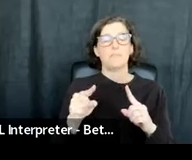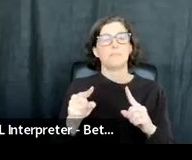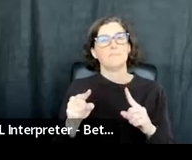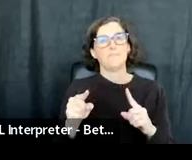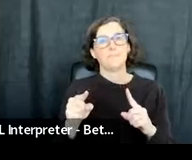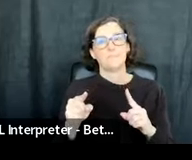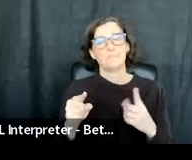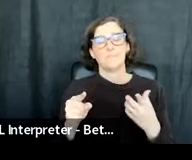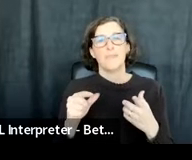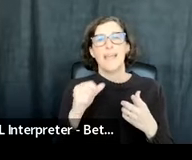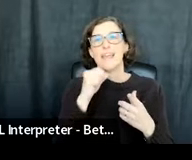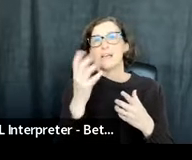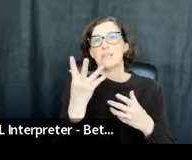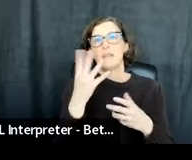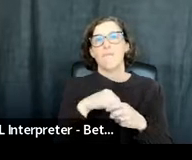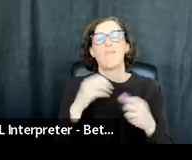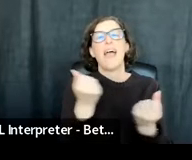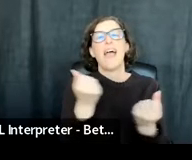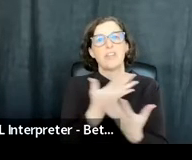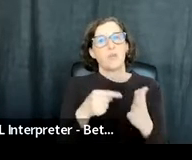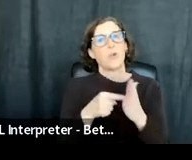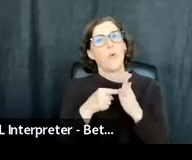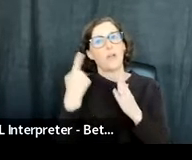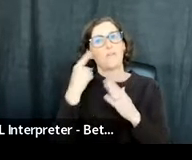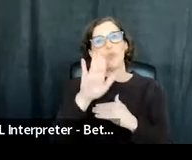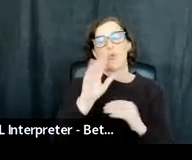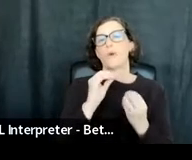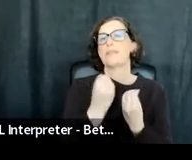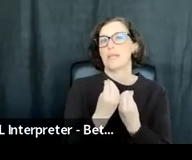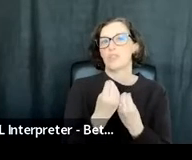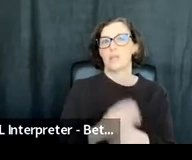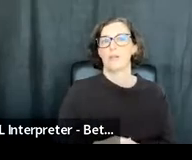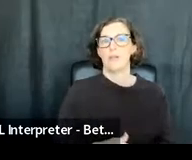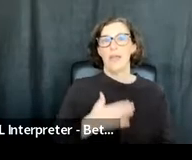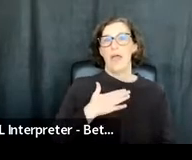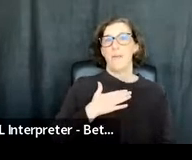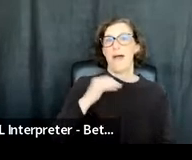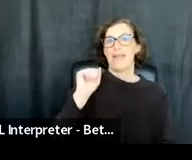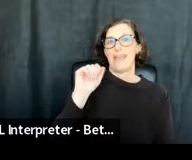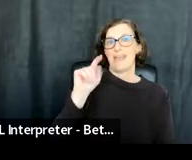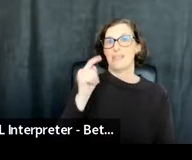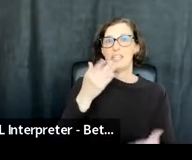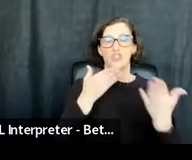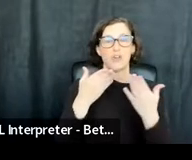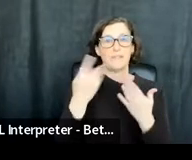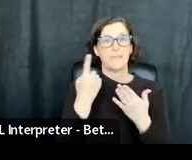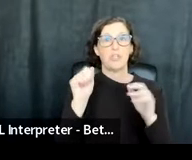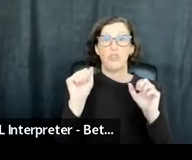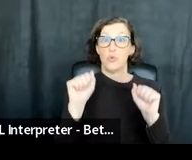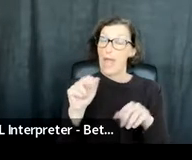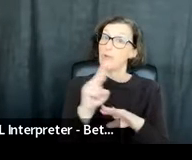a lot of what you need to have within your organization. And our MyAT service is just something that you can take advantage